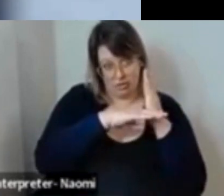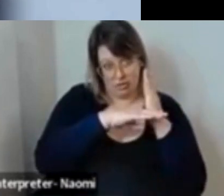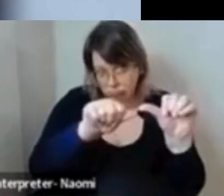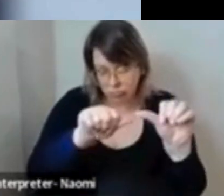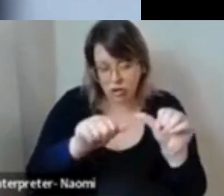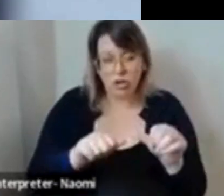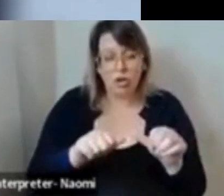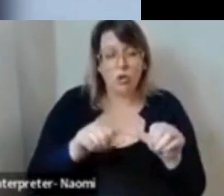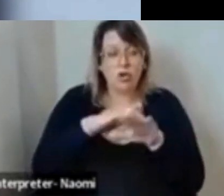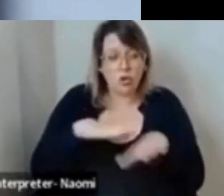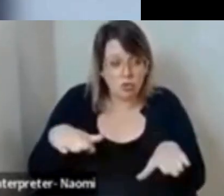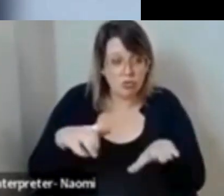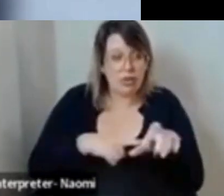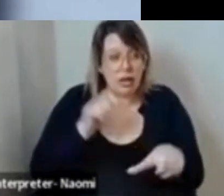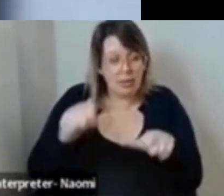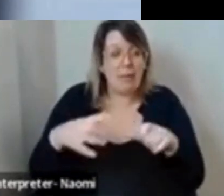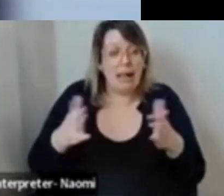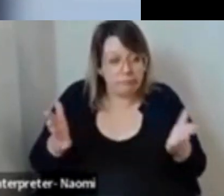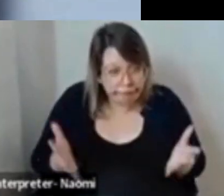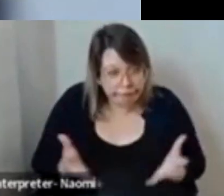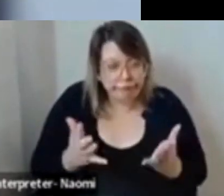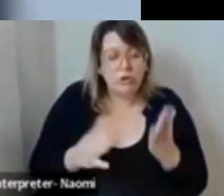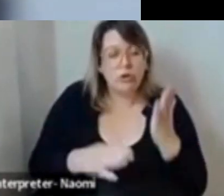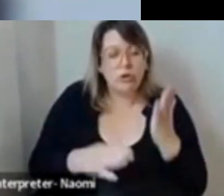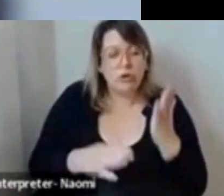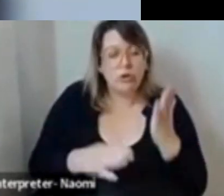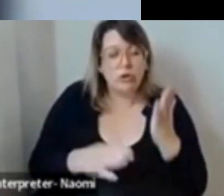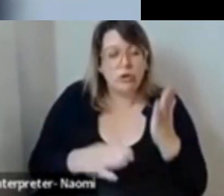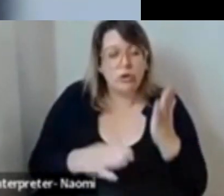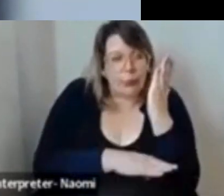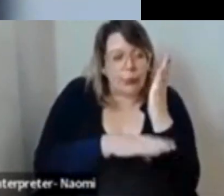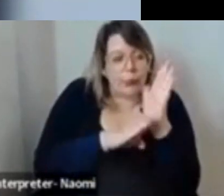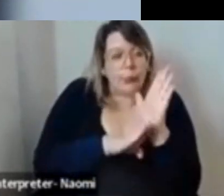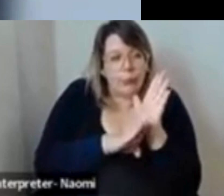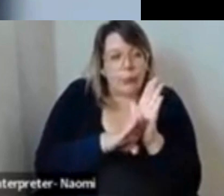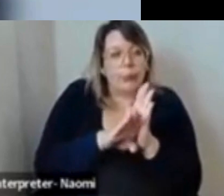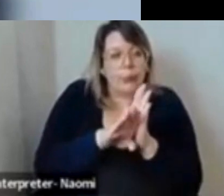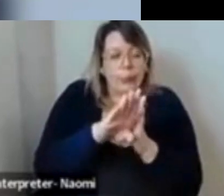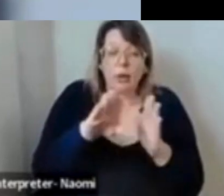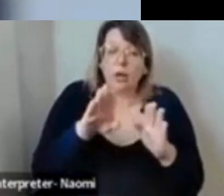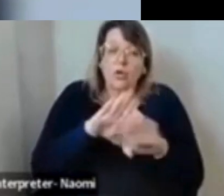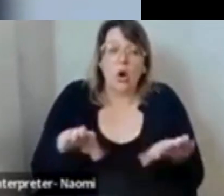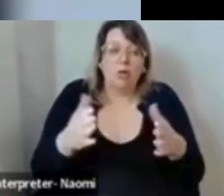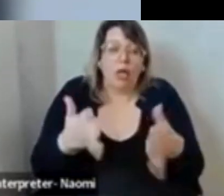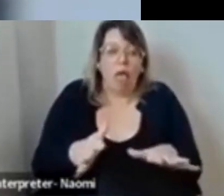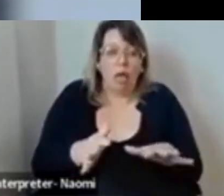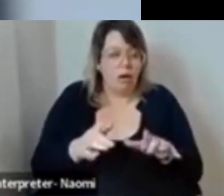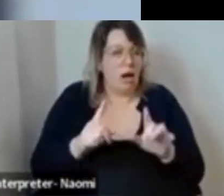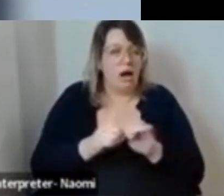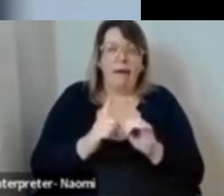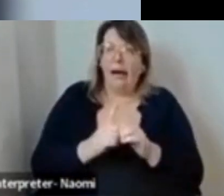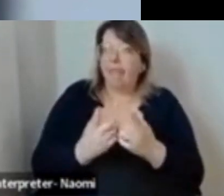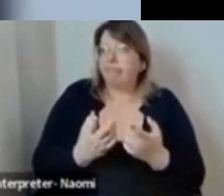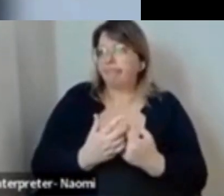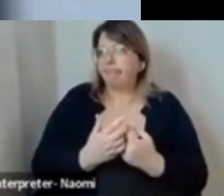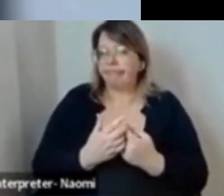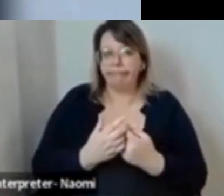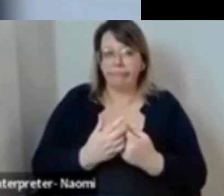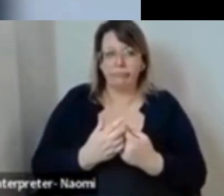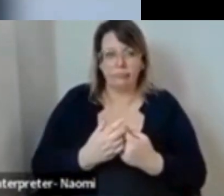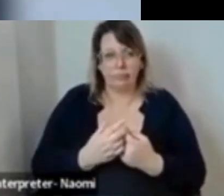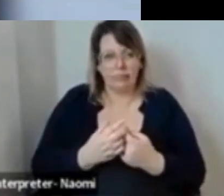people are supported to progress in their musical journey, and it's not only about doing as much as we can on